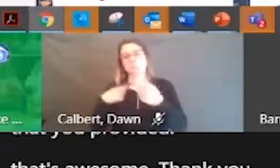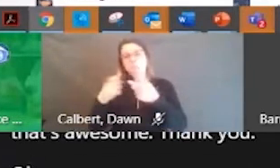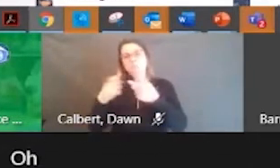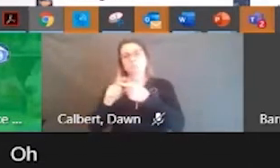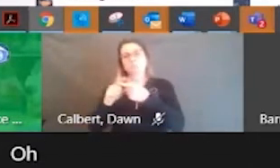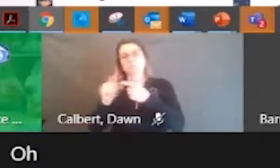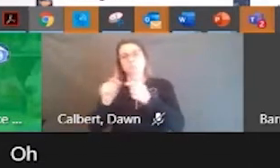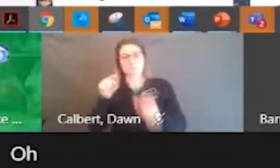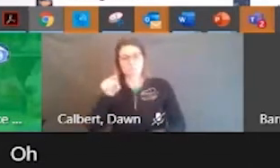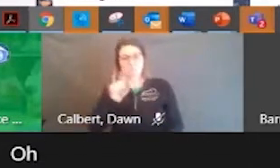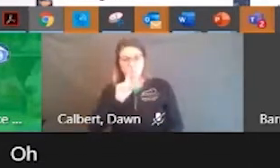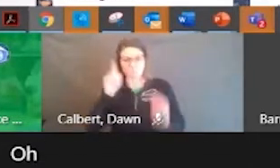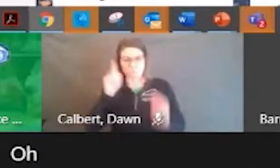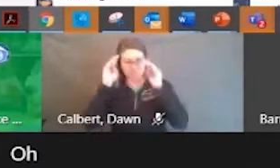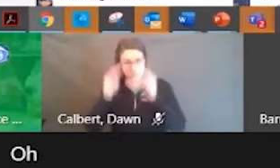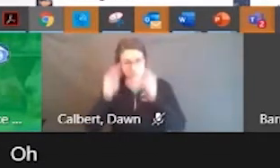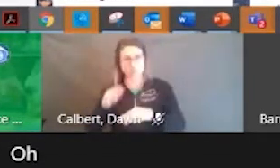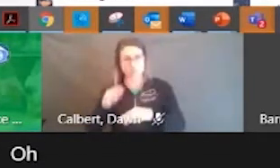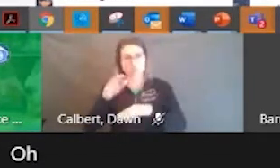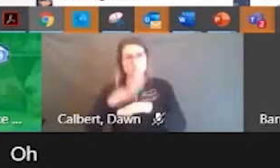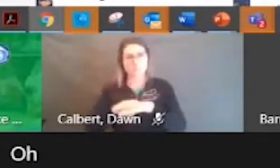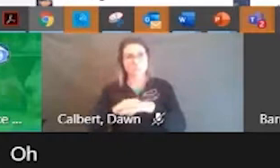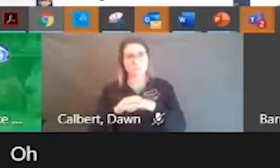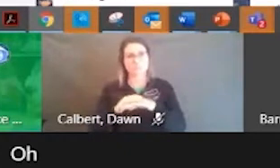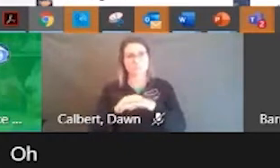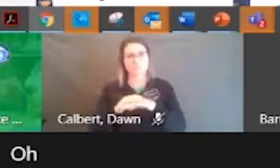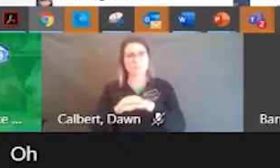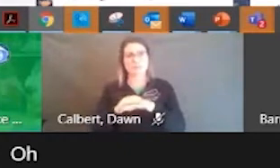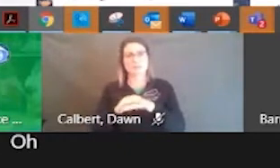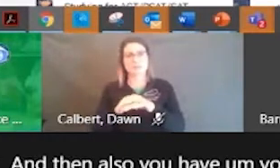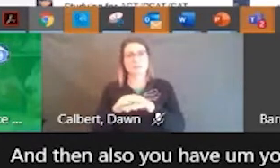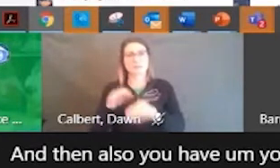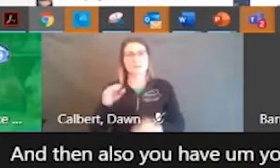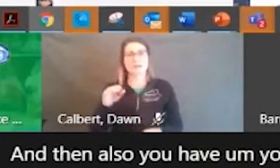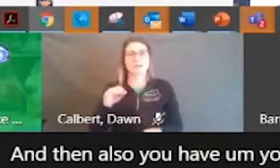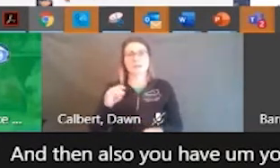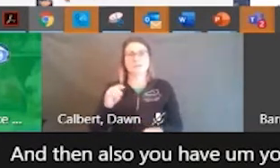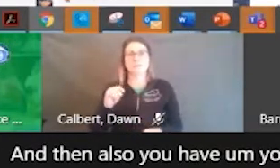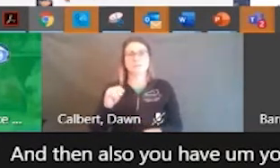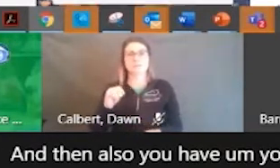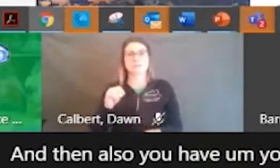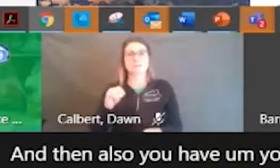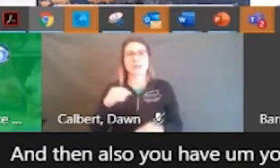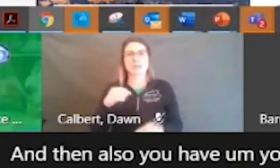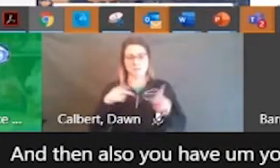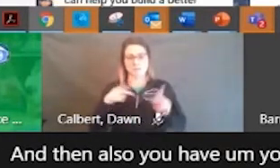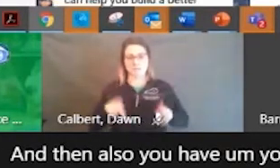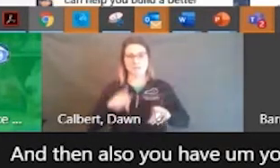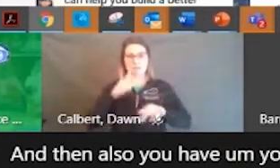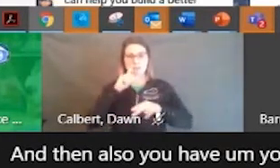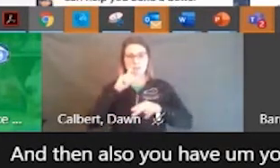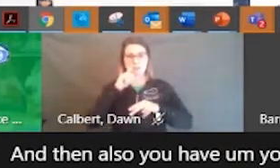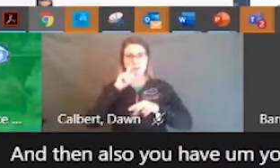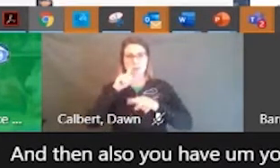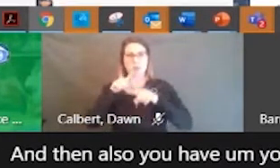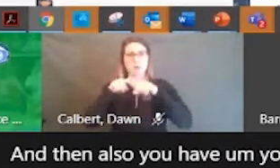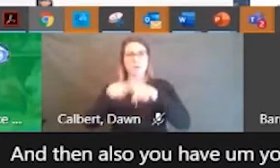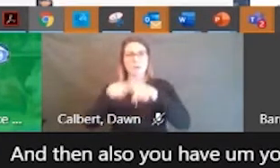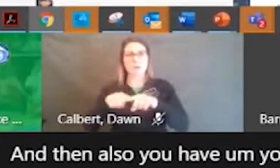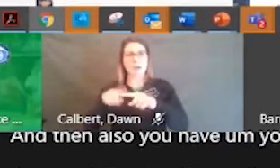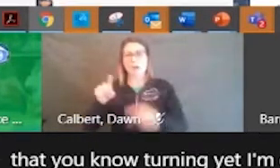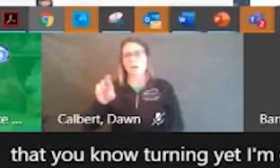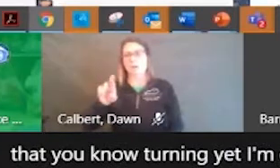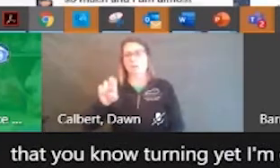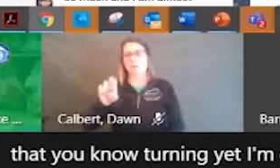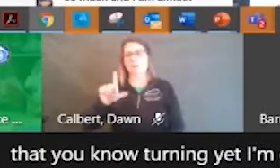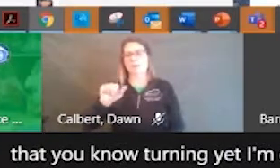really focusing in on that, turning it. I'm definitely a person who relies on relational resilience to